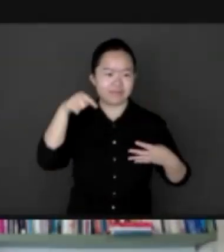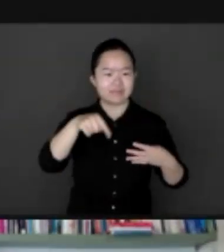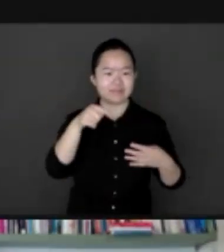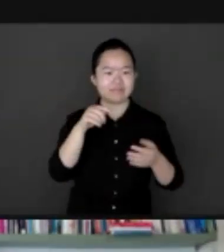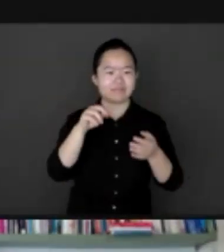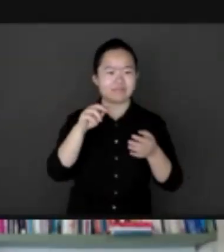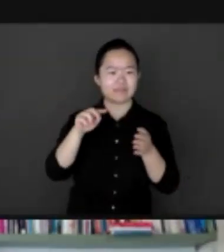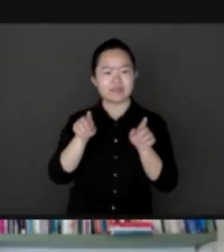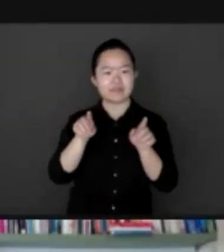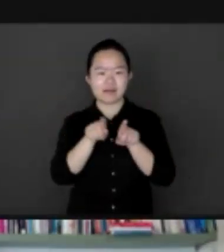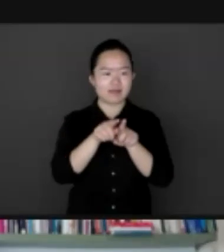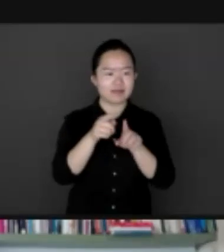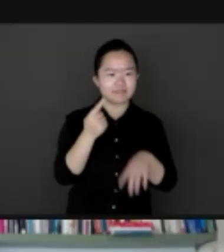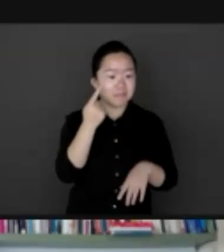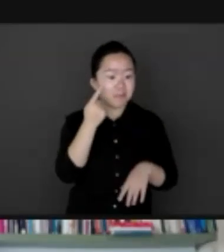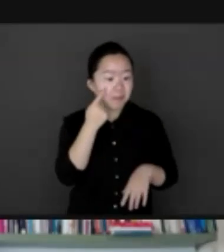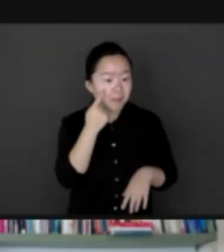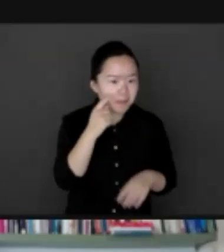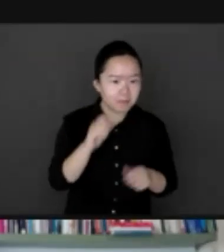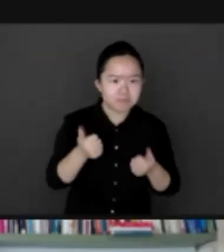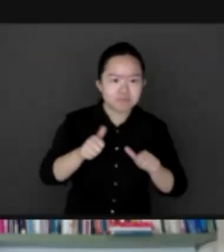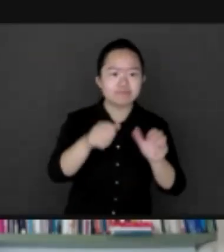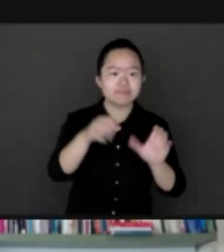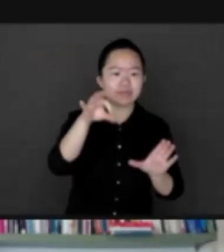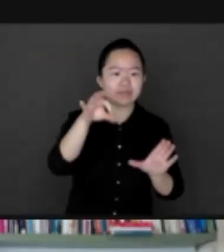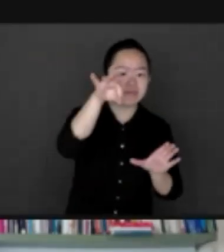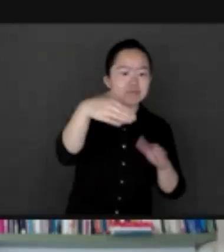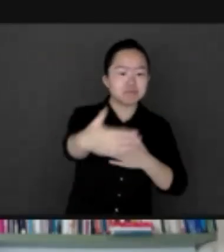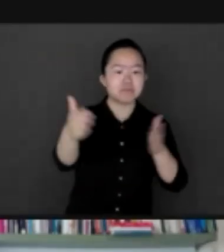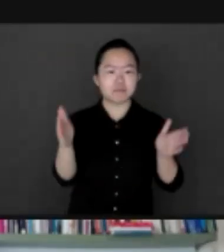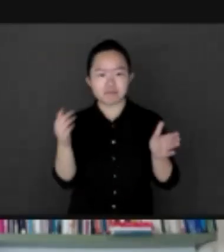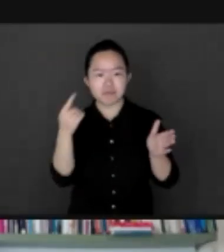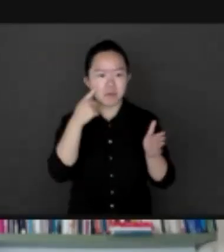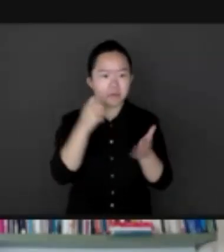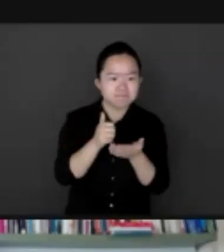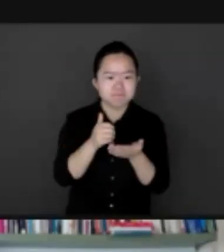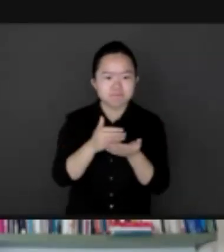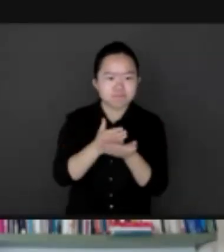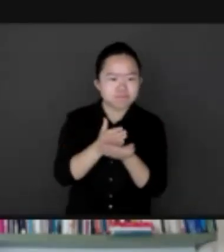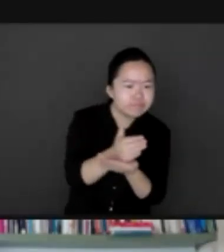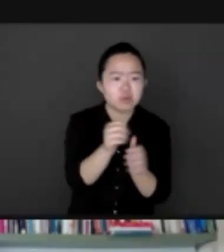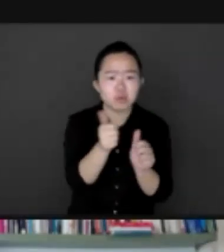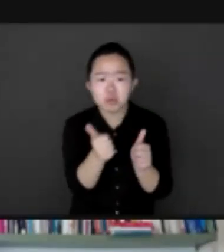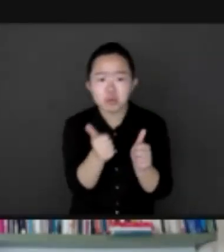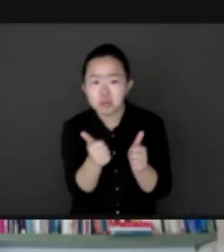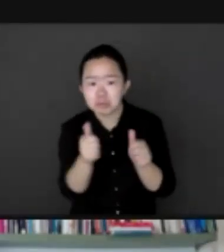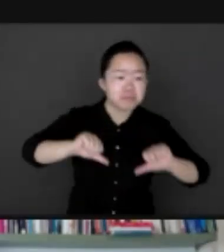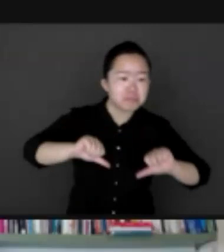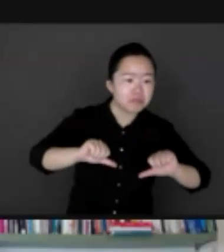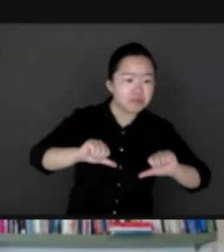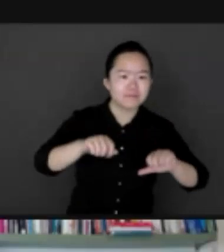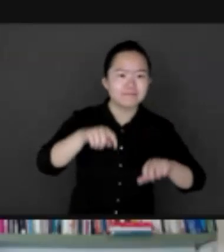in favor of semantic standard HTML. We conduct extensive user and tech research for new